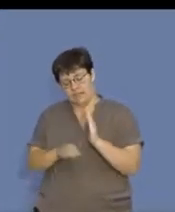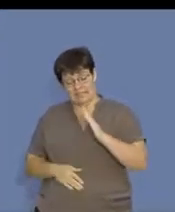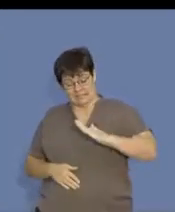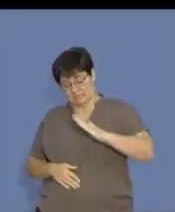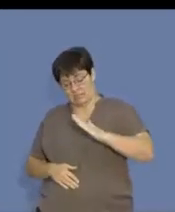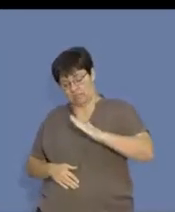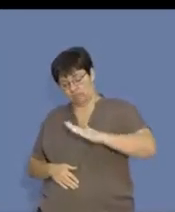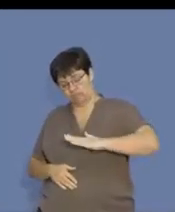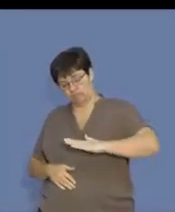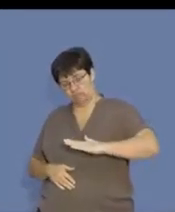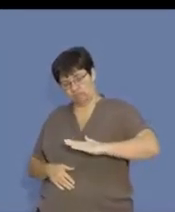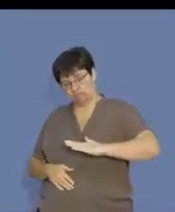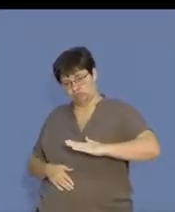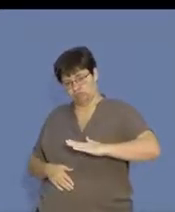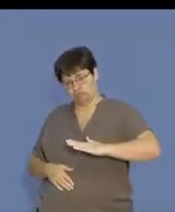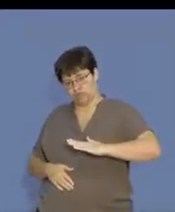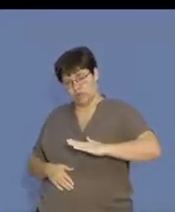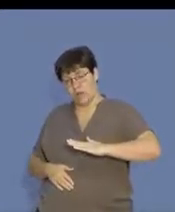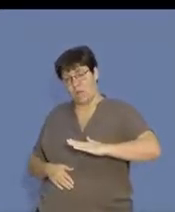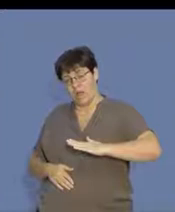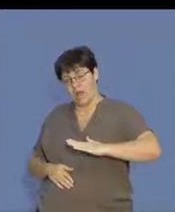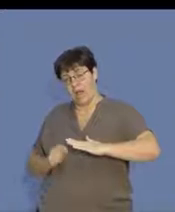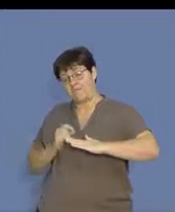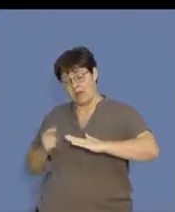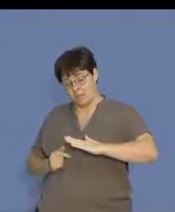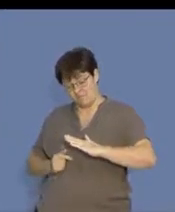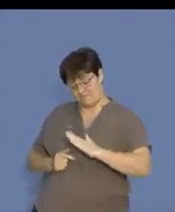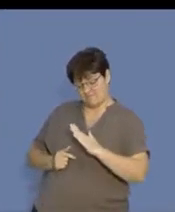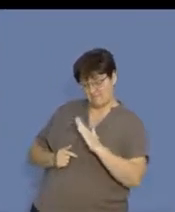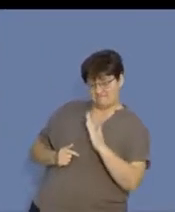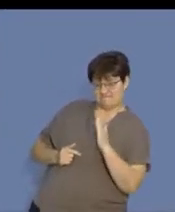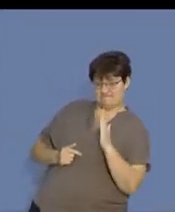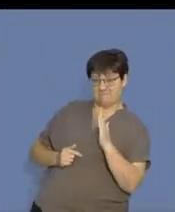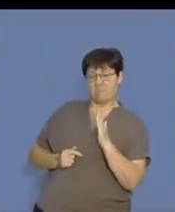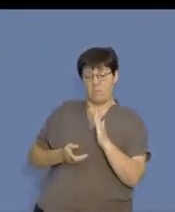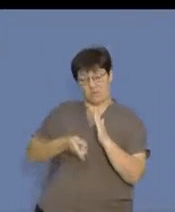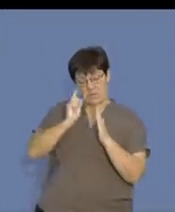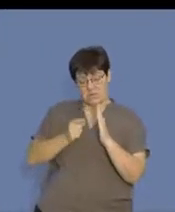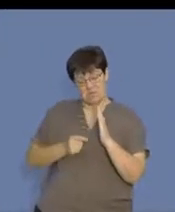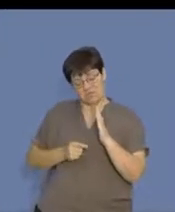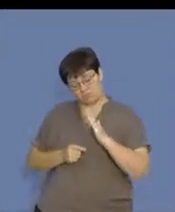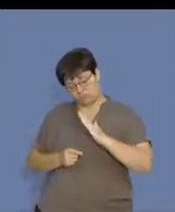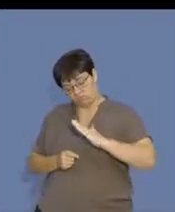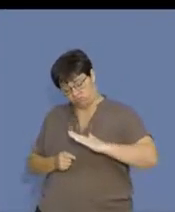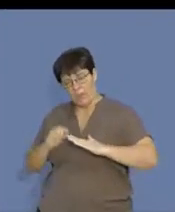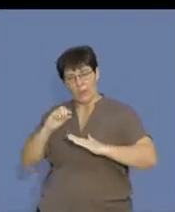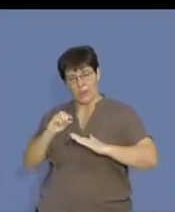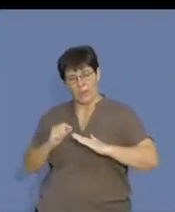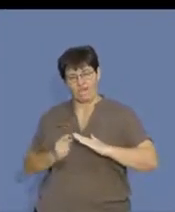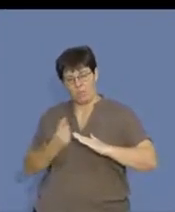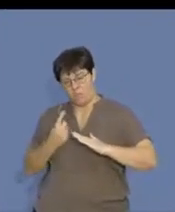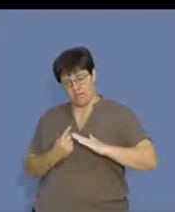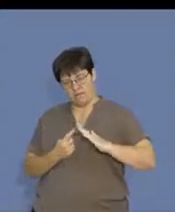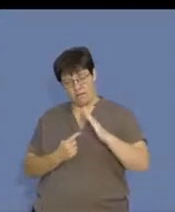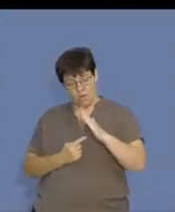steep, right? Because we did say the bigger the value, the steeper the line is. But now this is a small value from